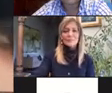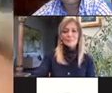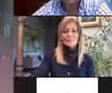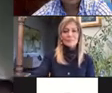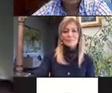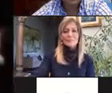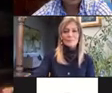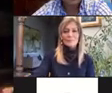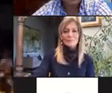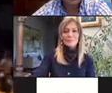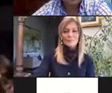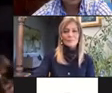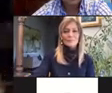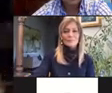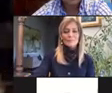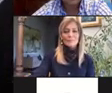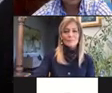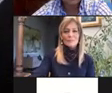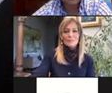And everyone is welcome.